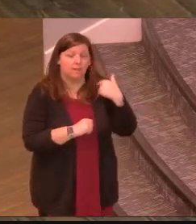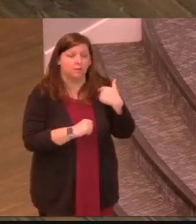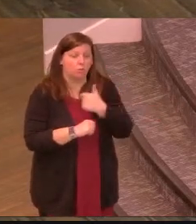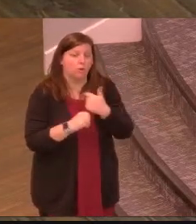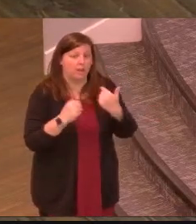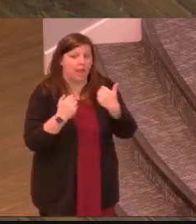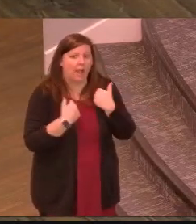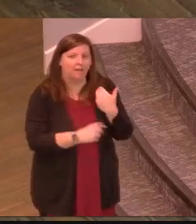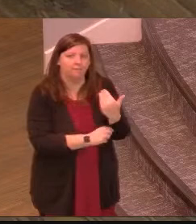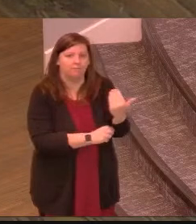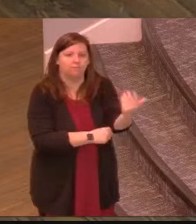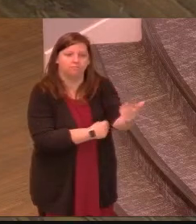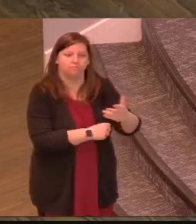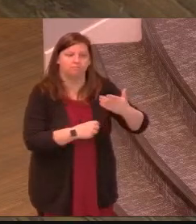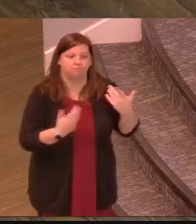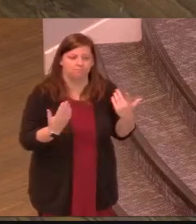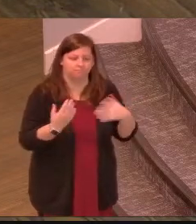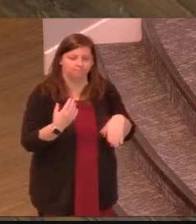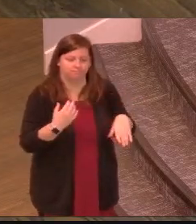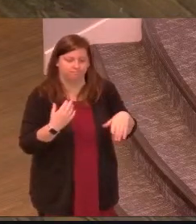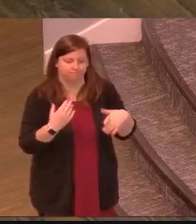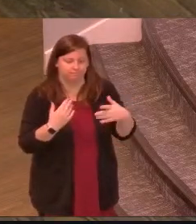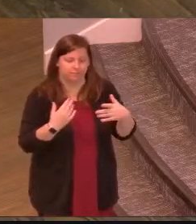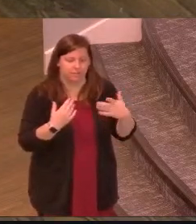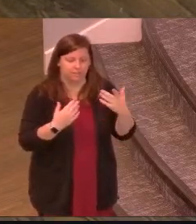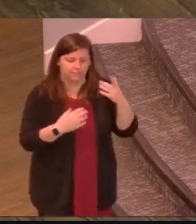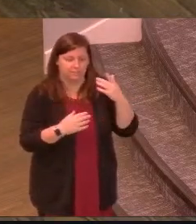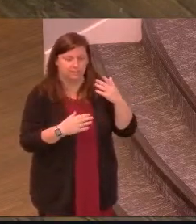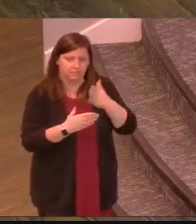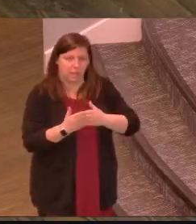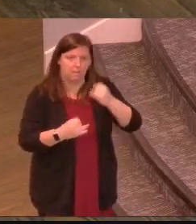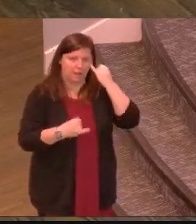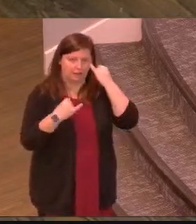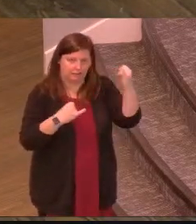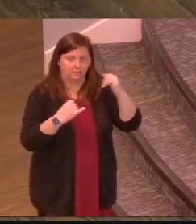ideas. Are there any questions about the report?